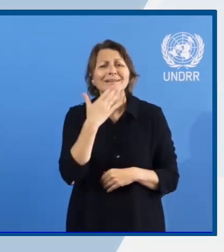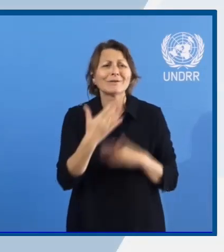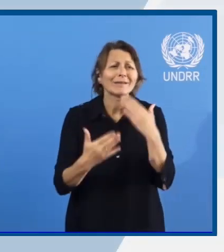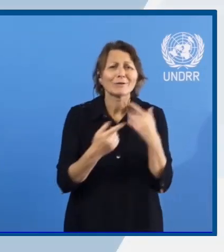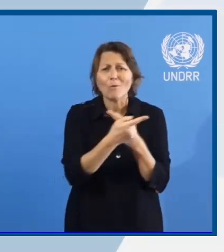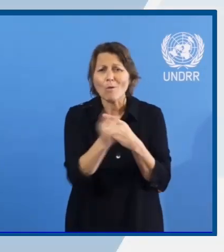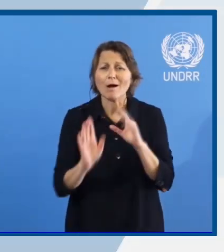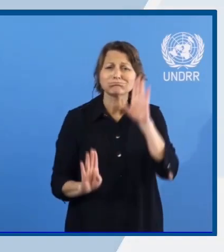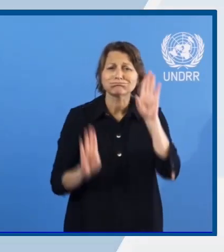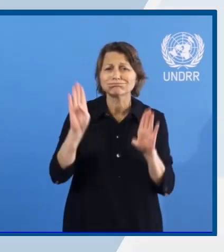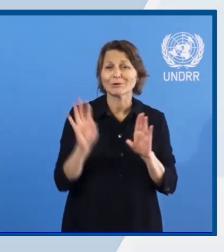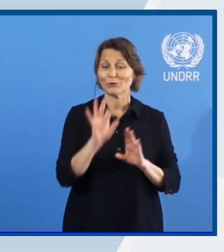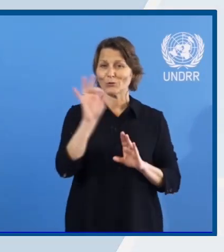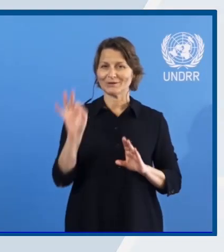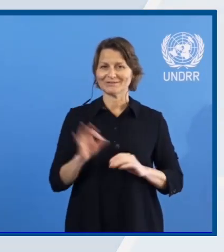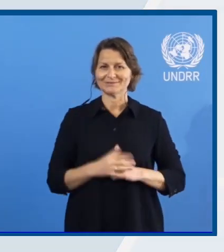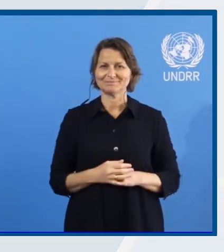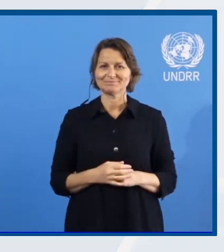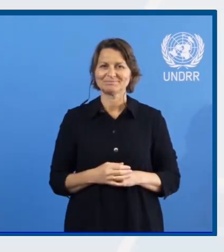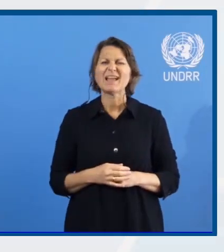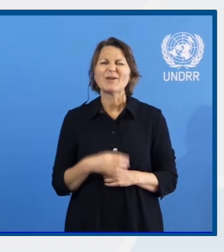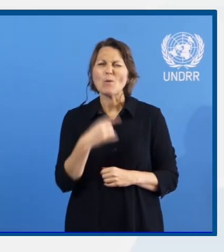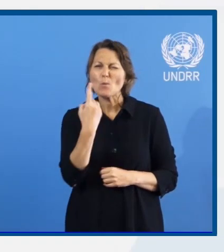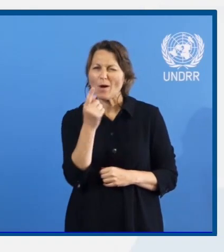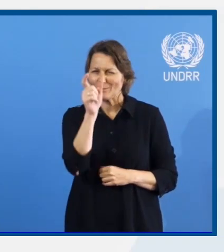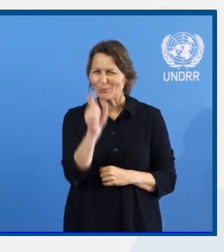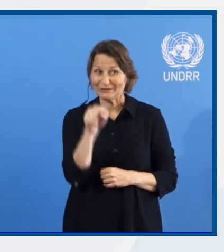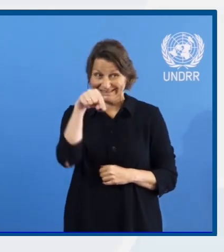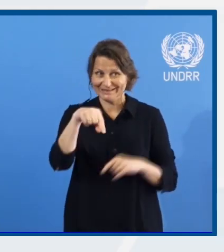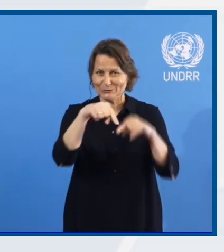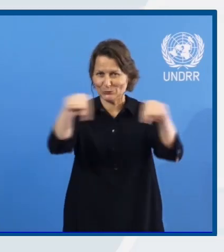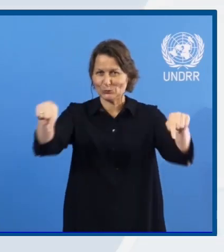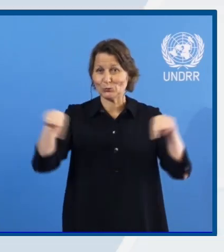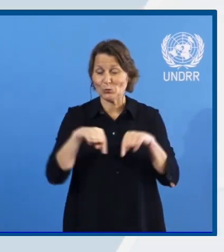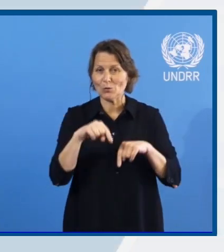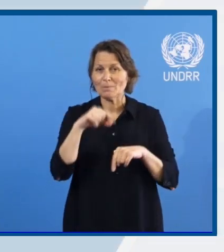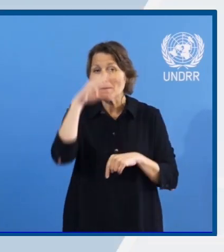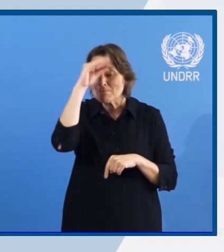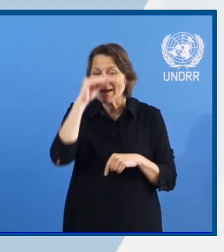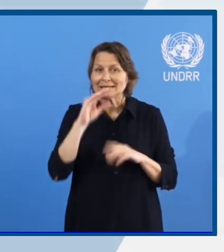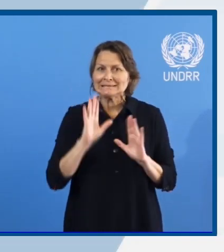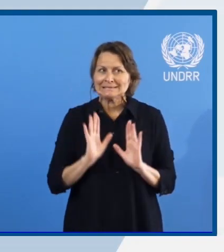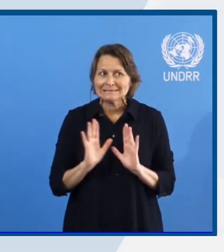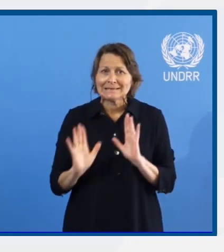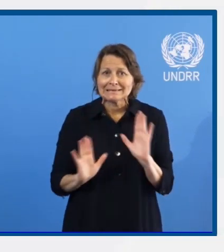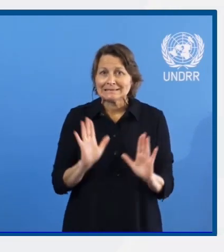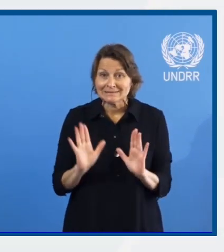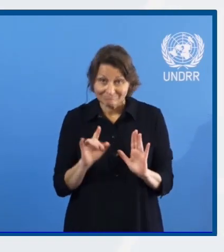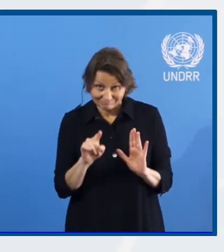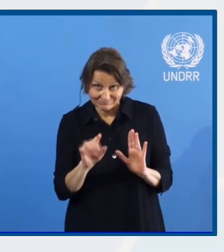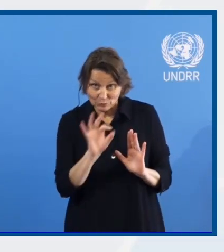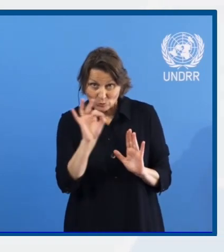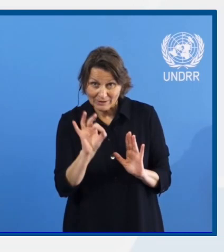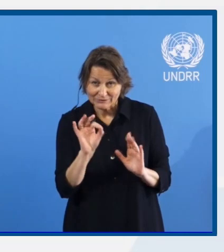I do want to offer the gentleman who has patiently been waiting for a while to ask his question. If you have one, then we'll